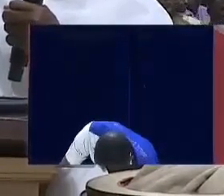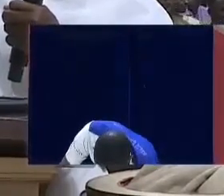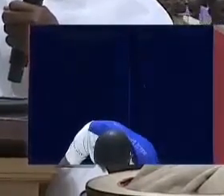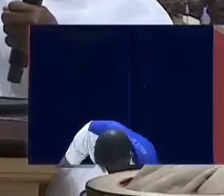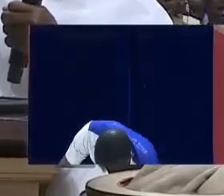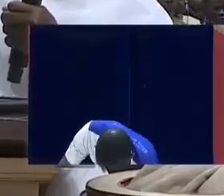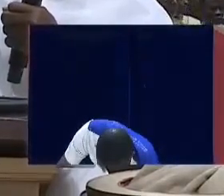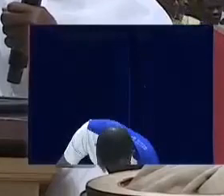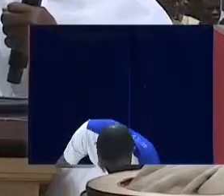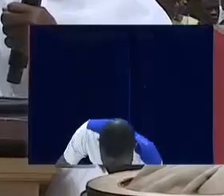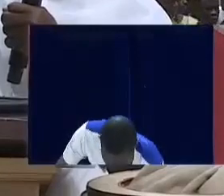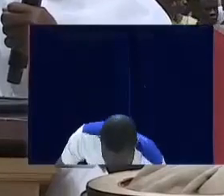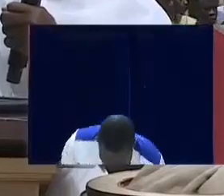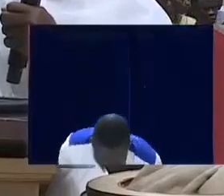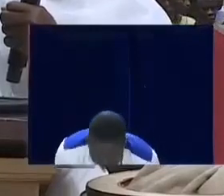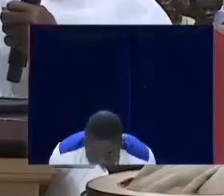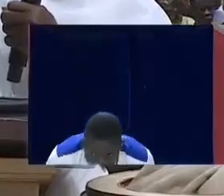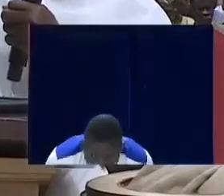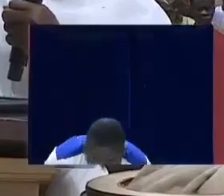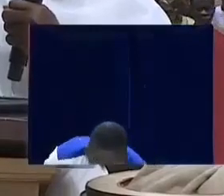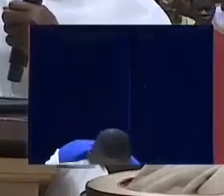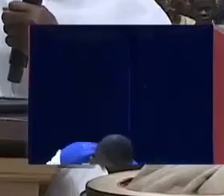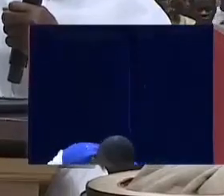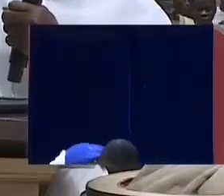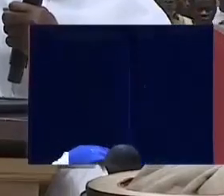It will